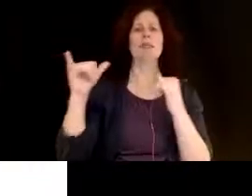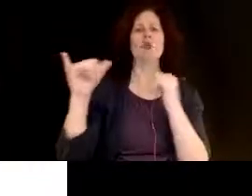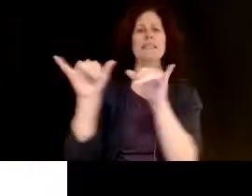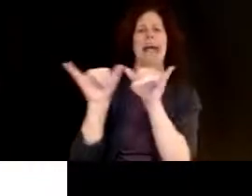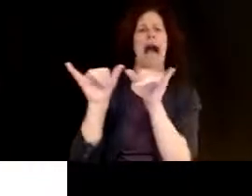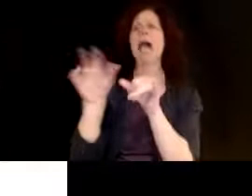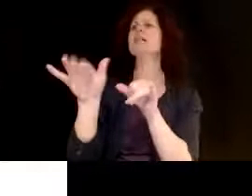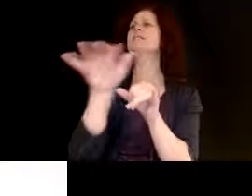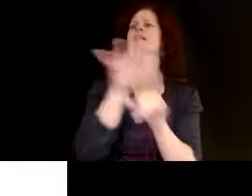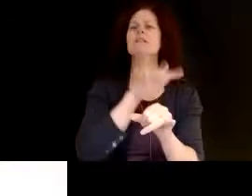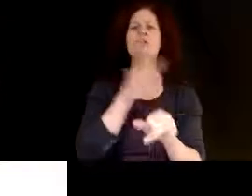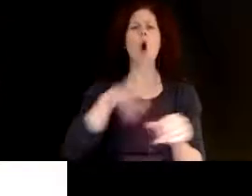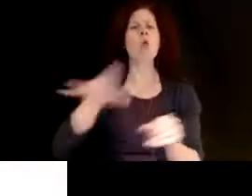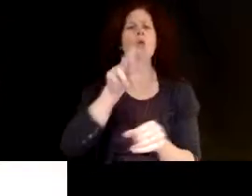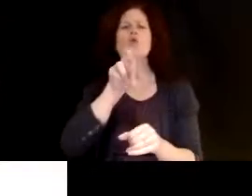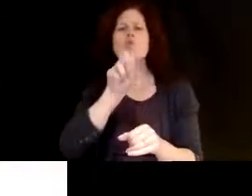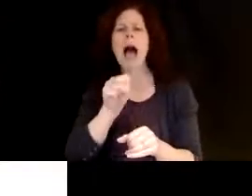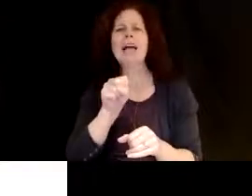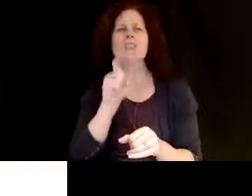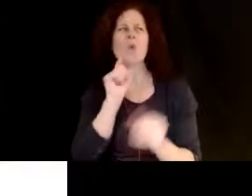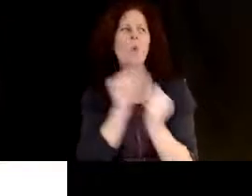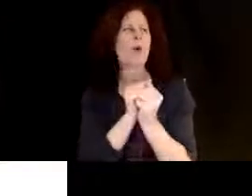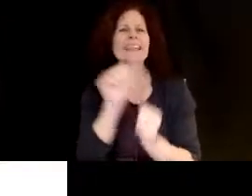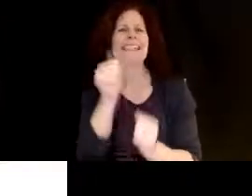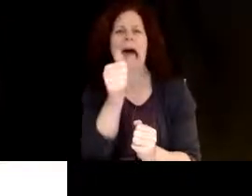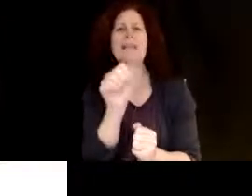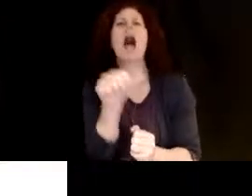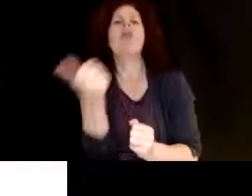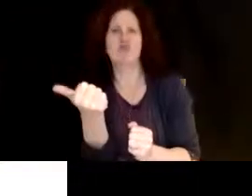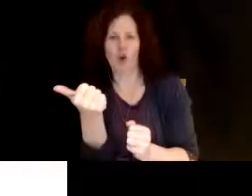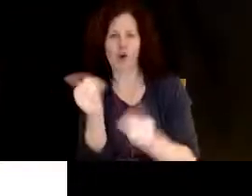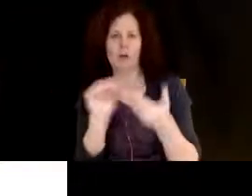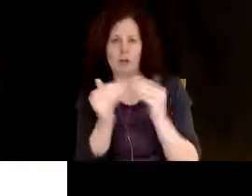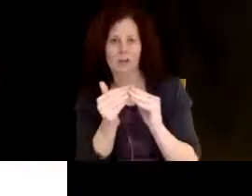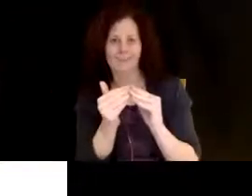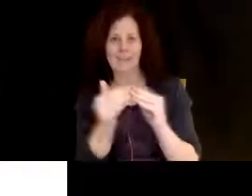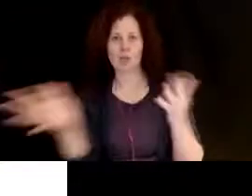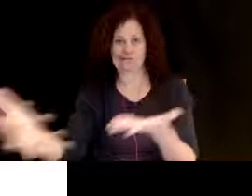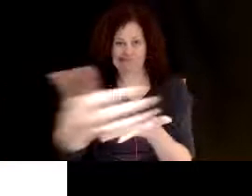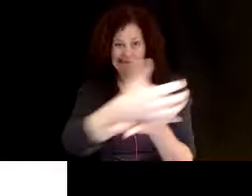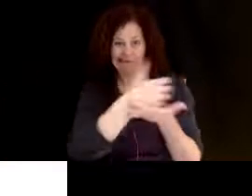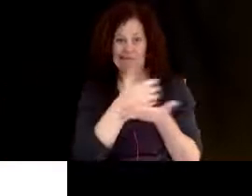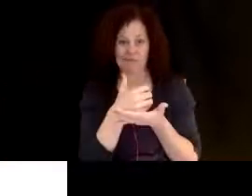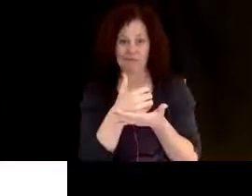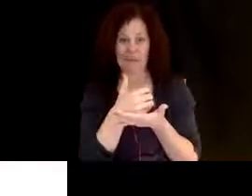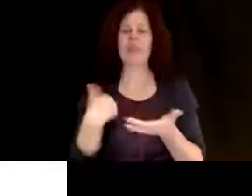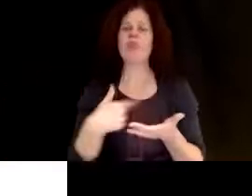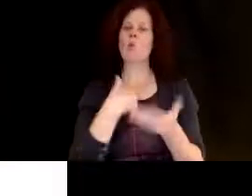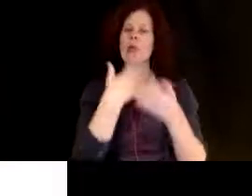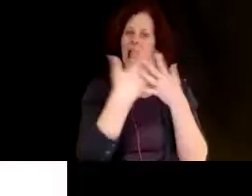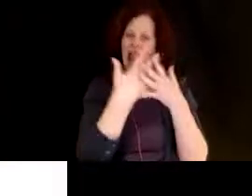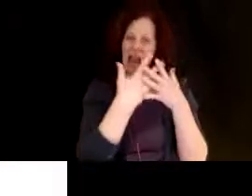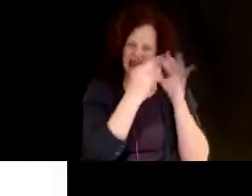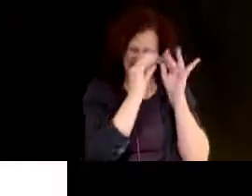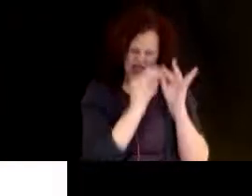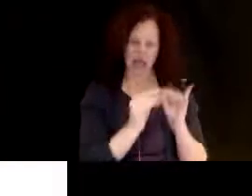the US. And we pulled all of this together to develop a set of policy recommendations for PACE and other stakeholders in